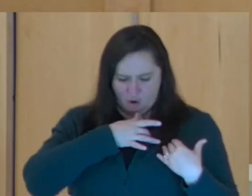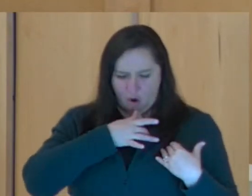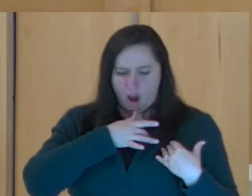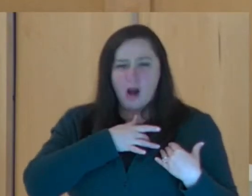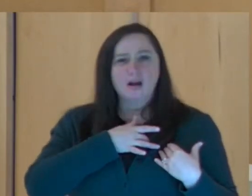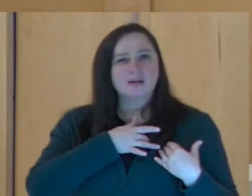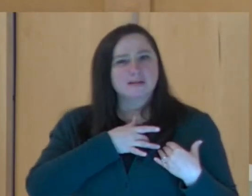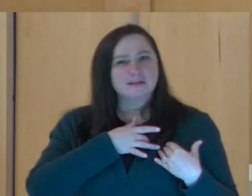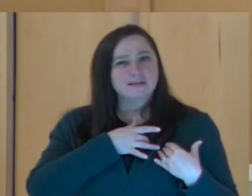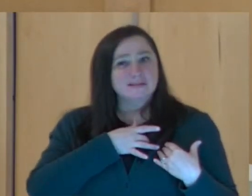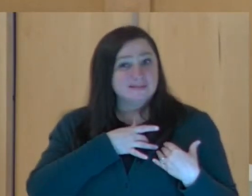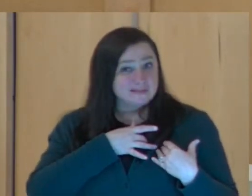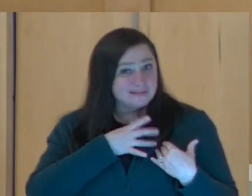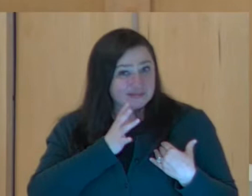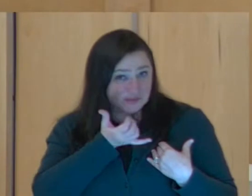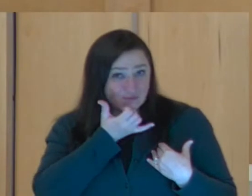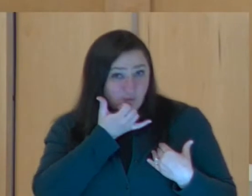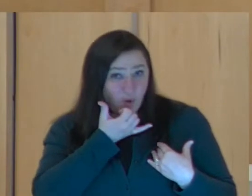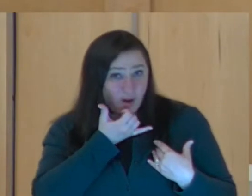actually wrong.